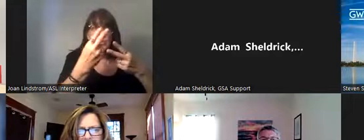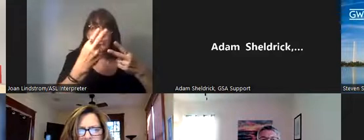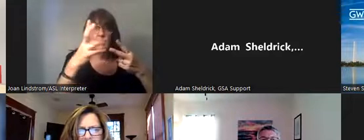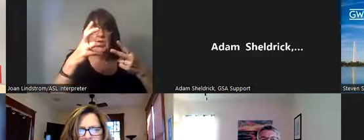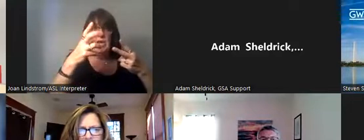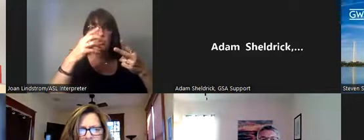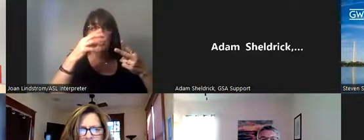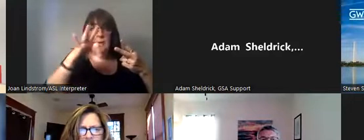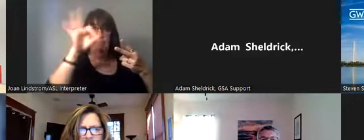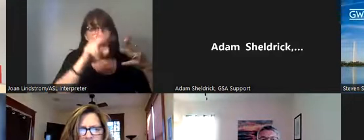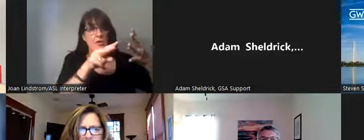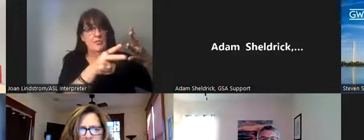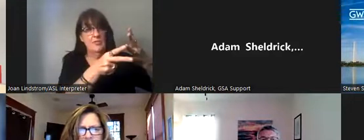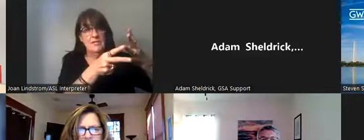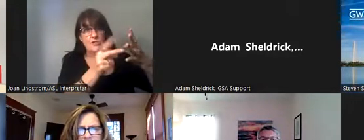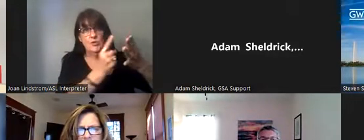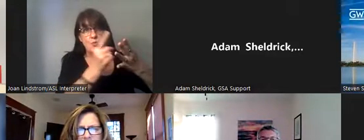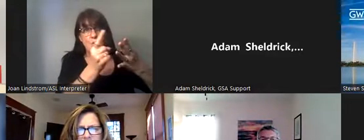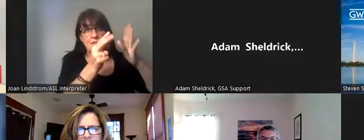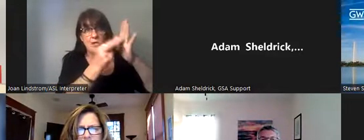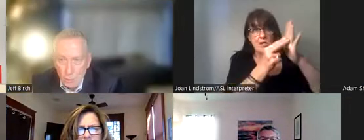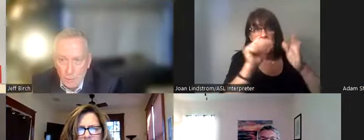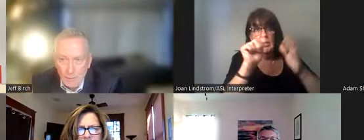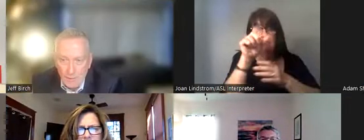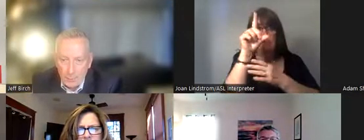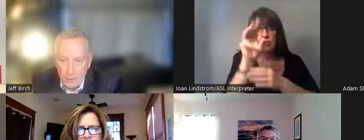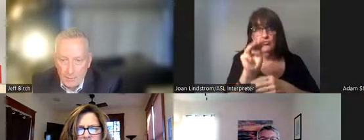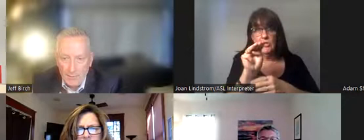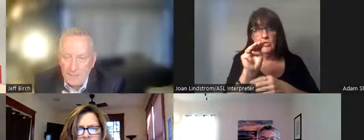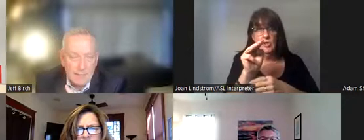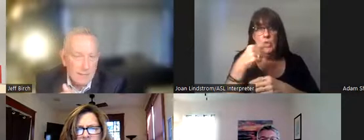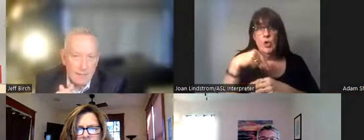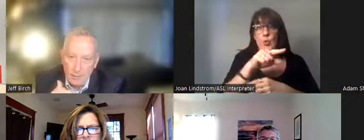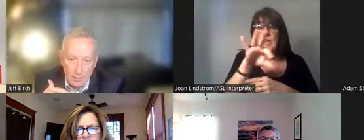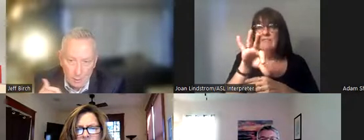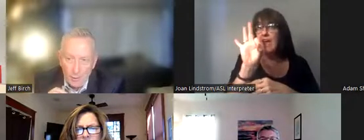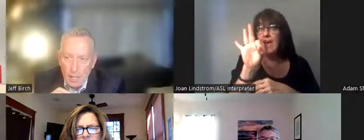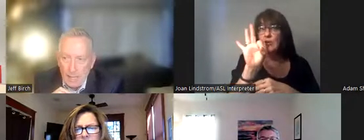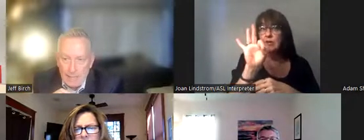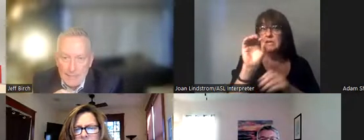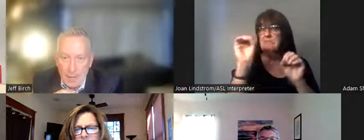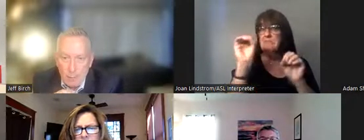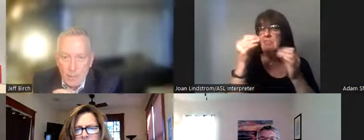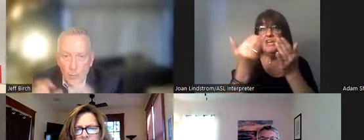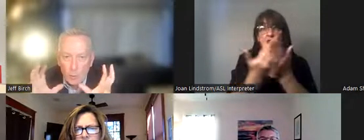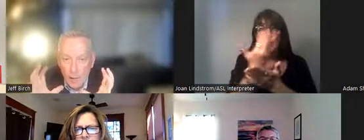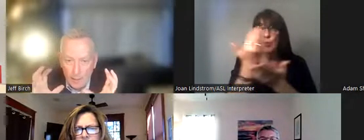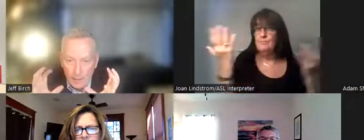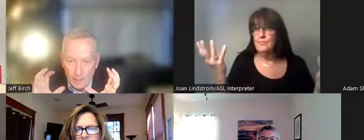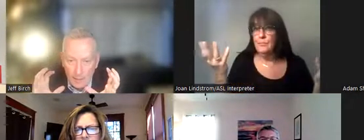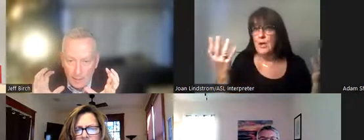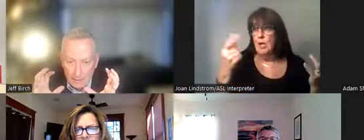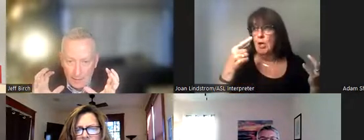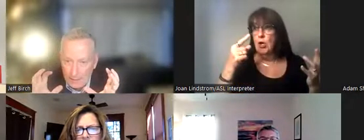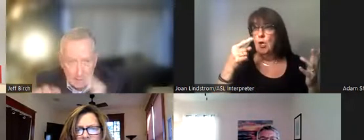last week about when we talked about contract administration. So what we found was, and this is nothing new, is that we were